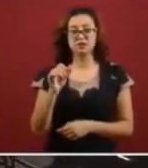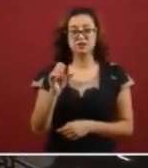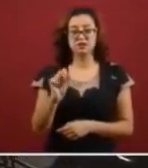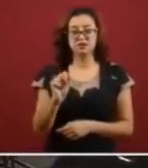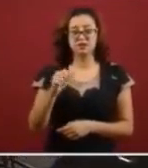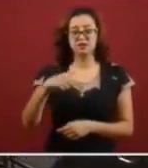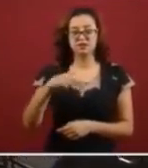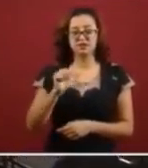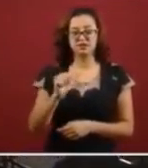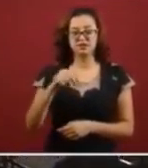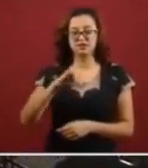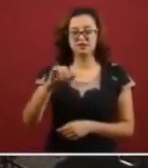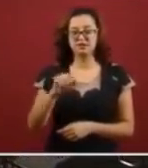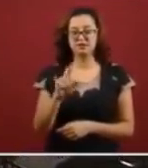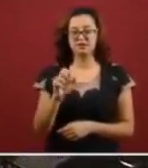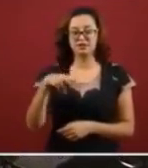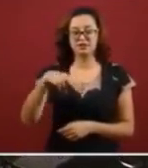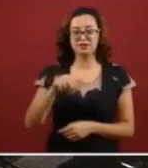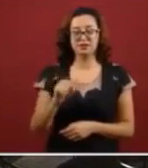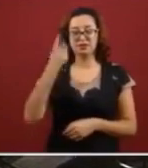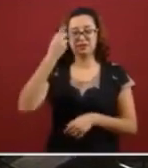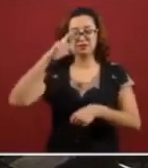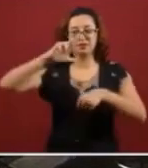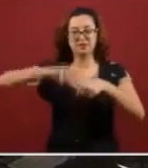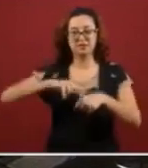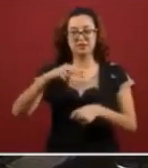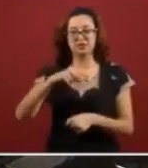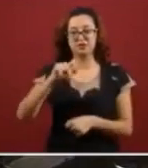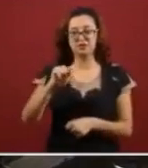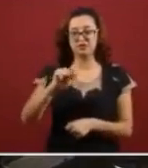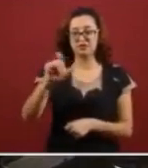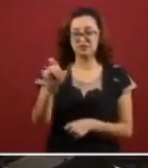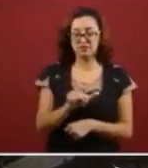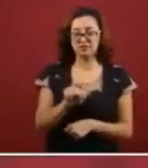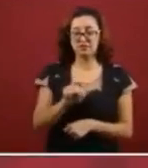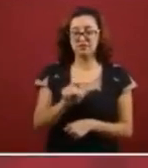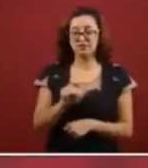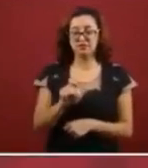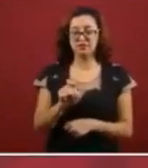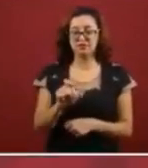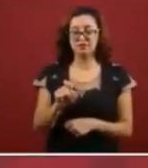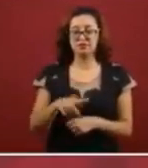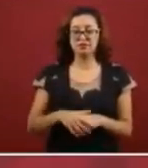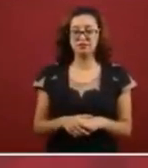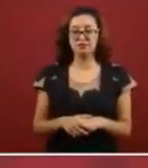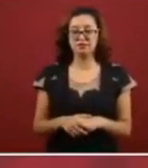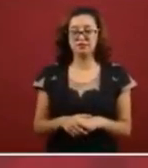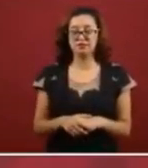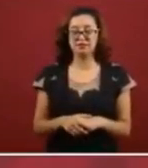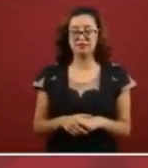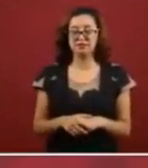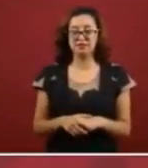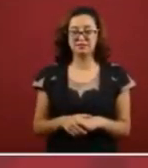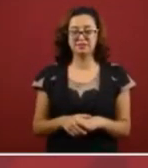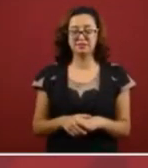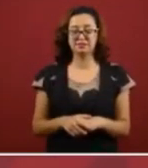San Juana, directora de Notimex, the director of Notimex,